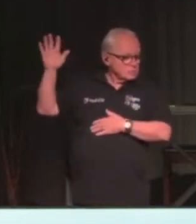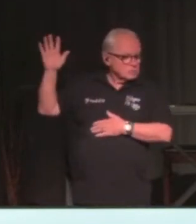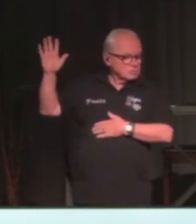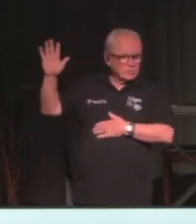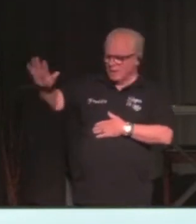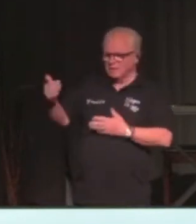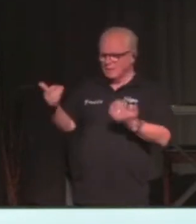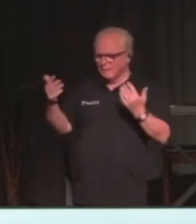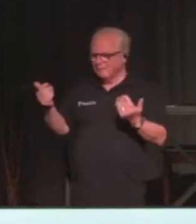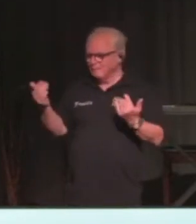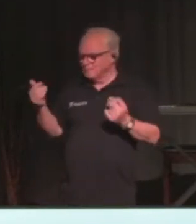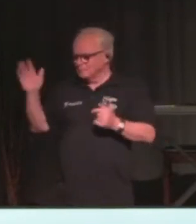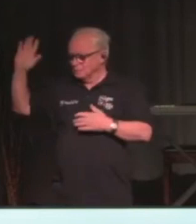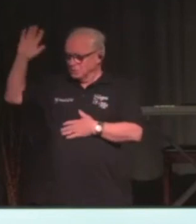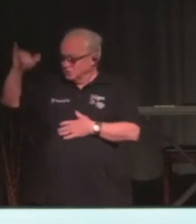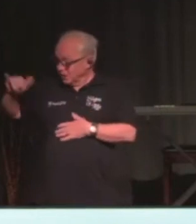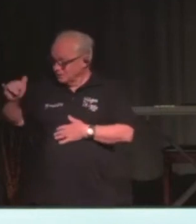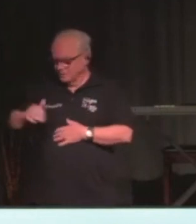Come on,